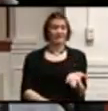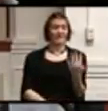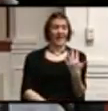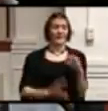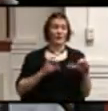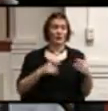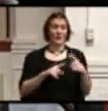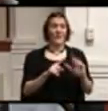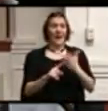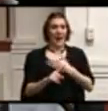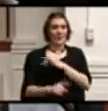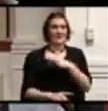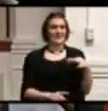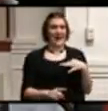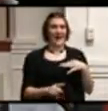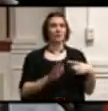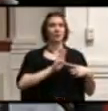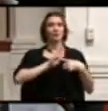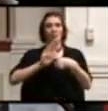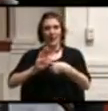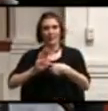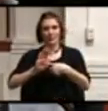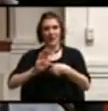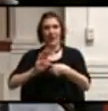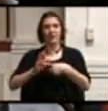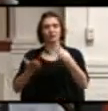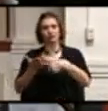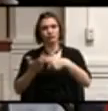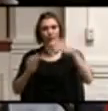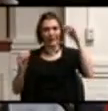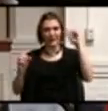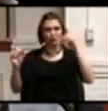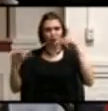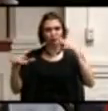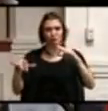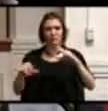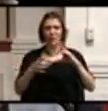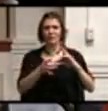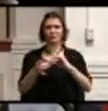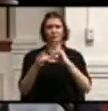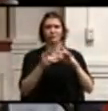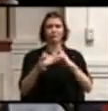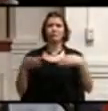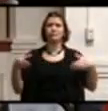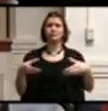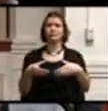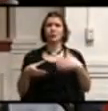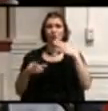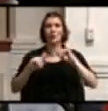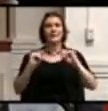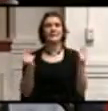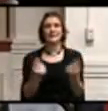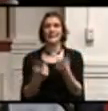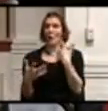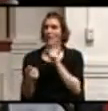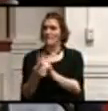Wright. We also have a group of five employee group that represents all of them. Who we've worked very closely with, they connected these